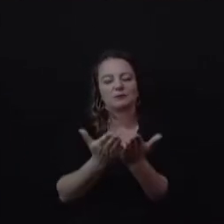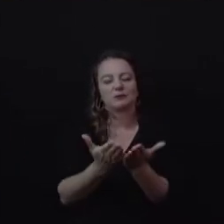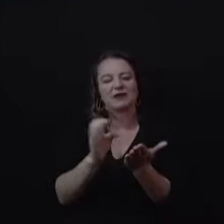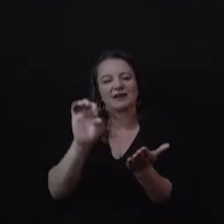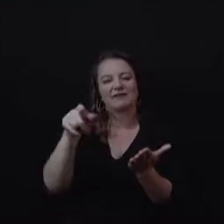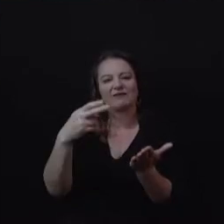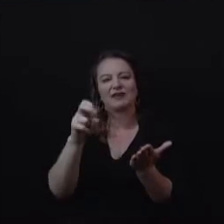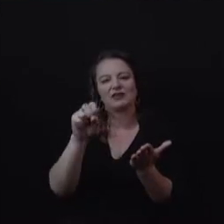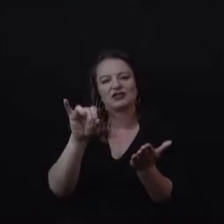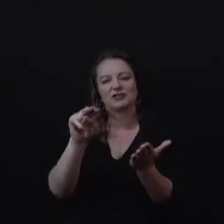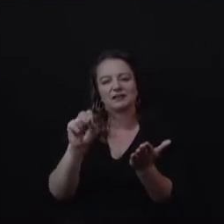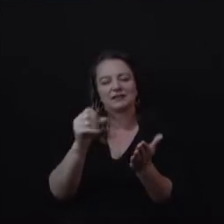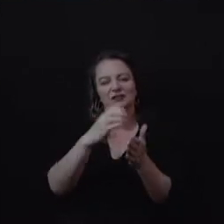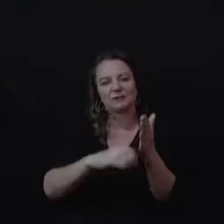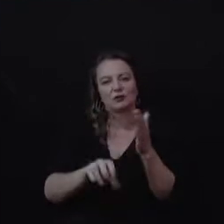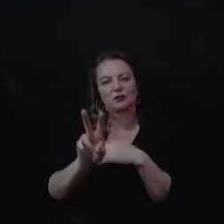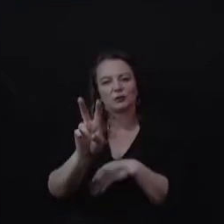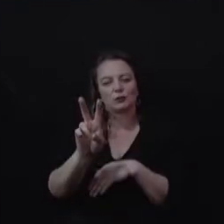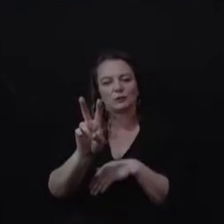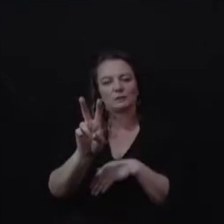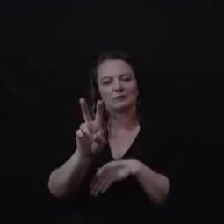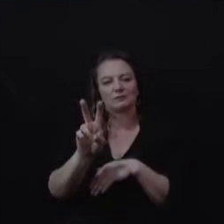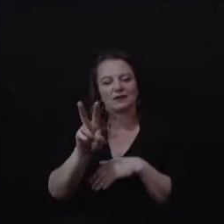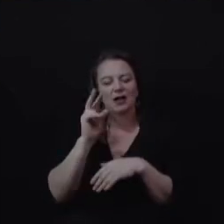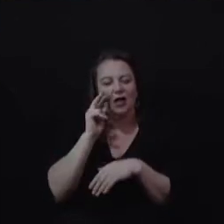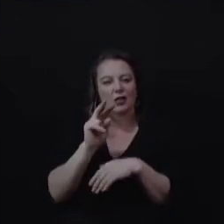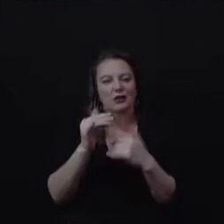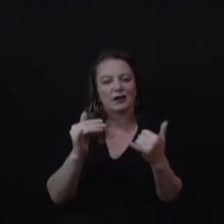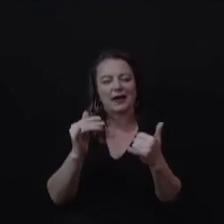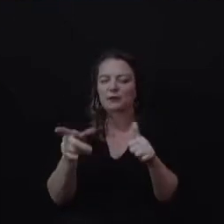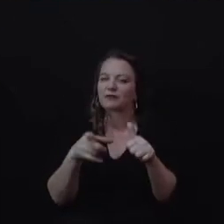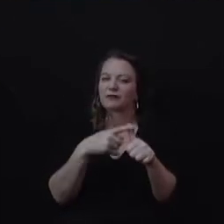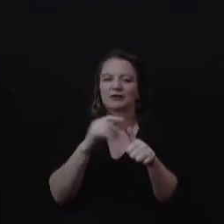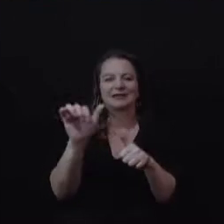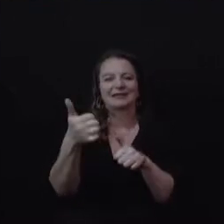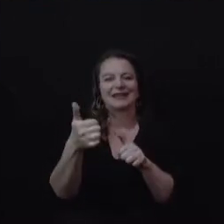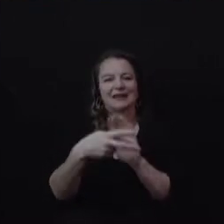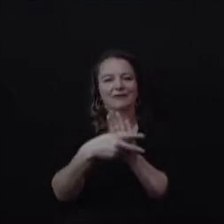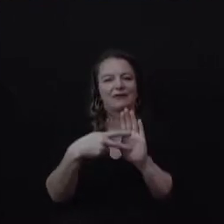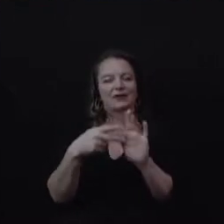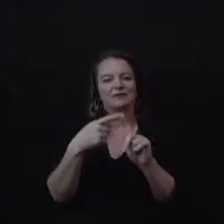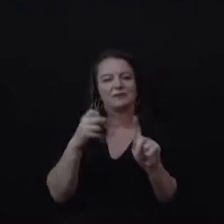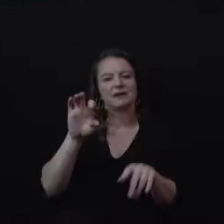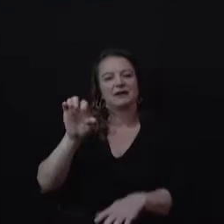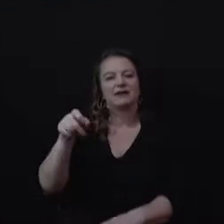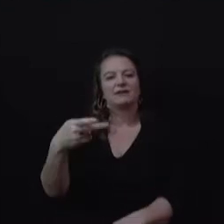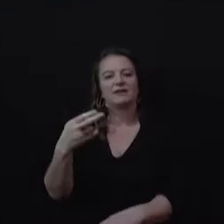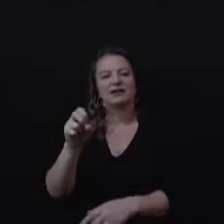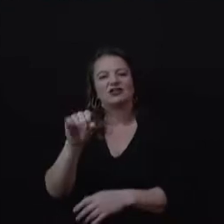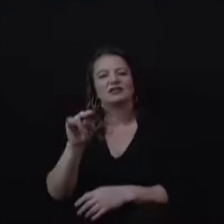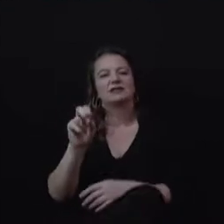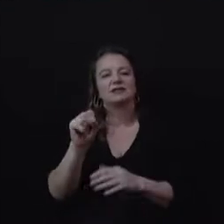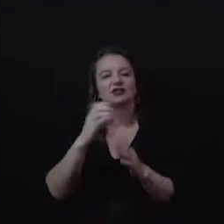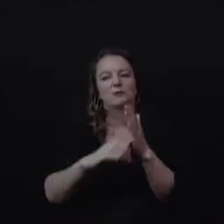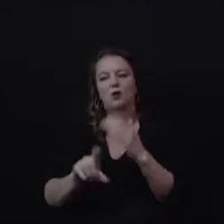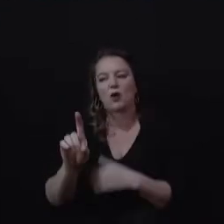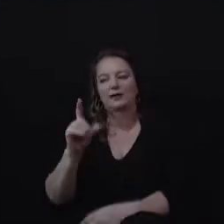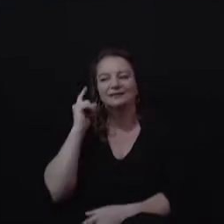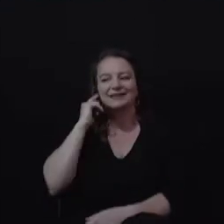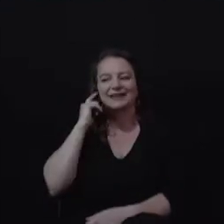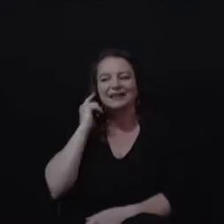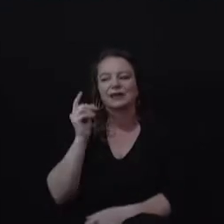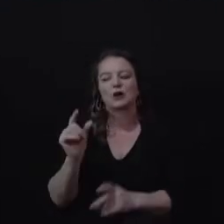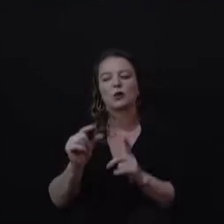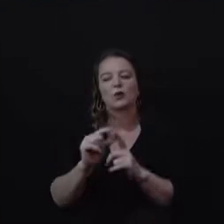into the second chapter? Look now with me at the first 10 verses of Ephesians chapter 1. Hear the word of the